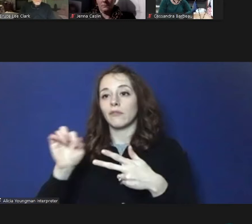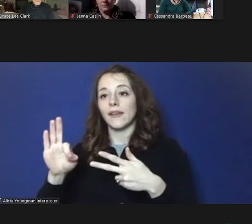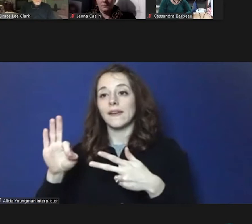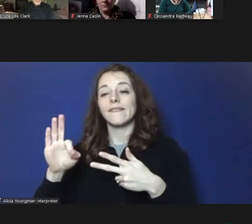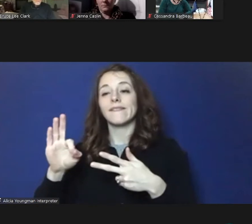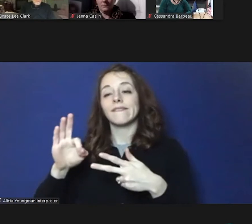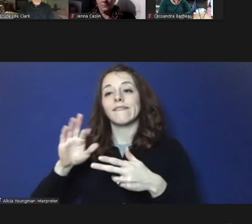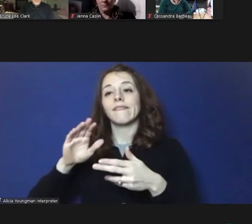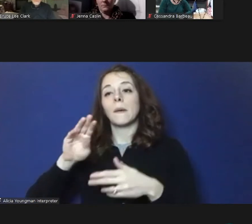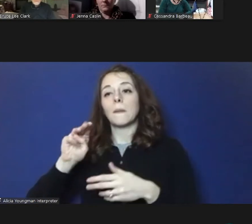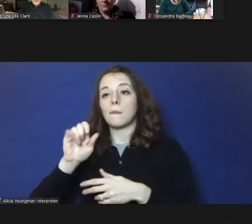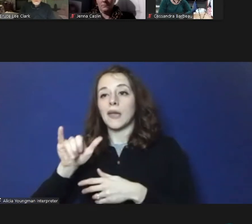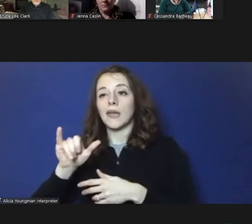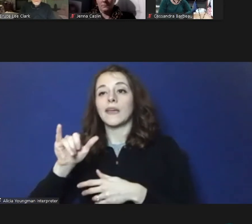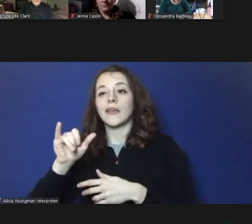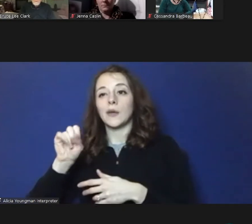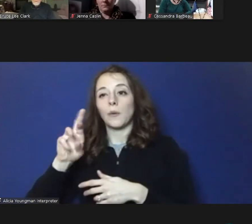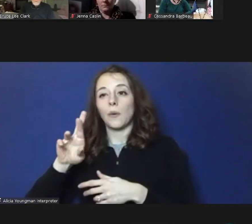of government.